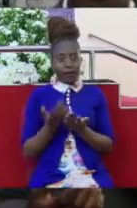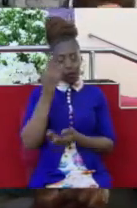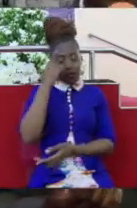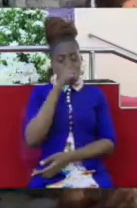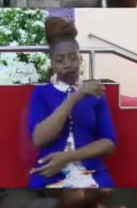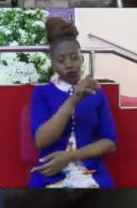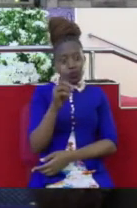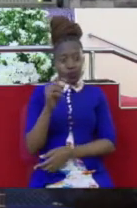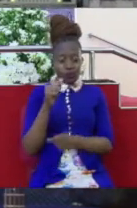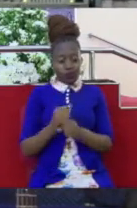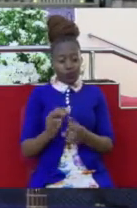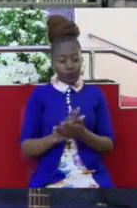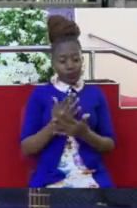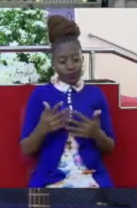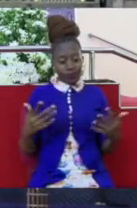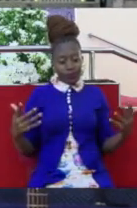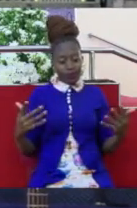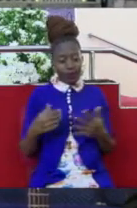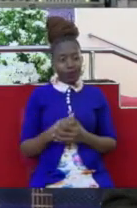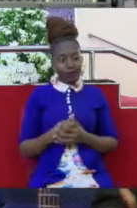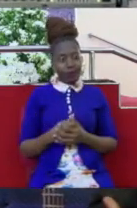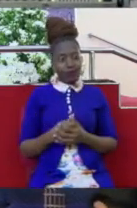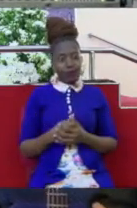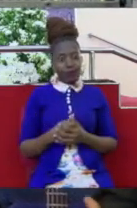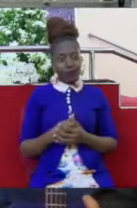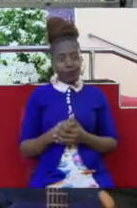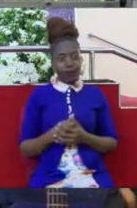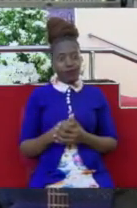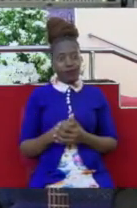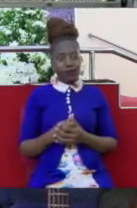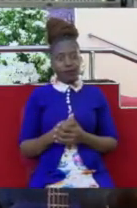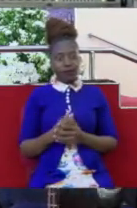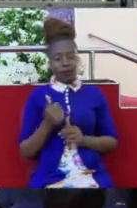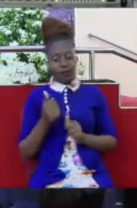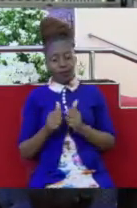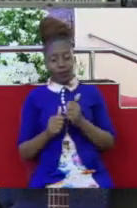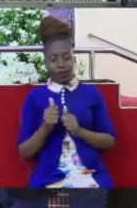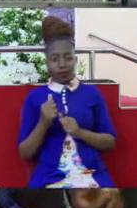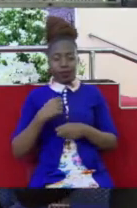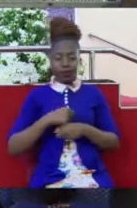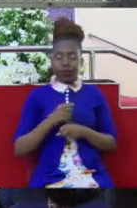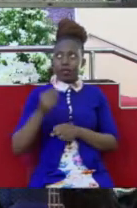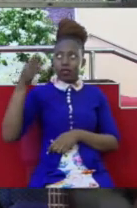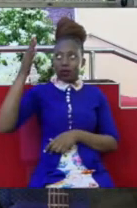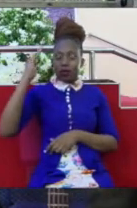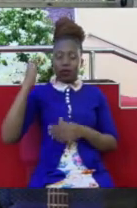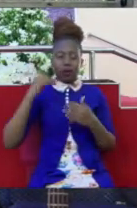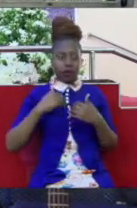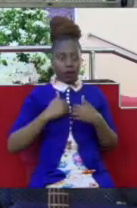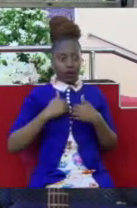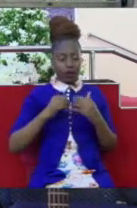do something ya wewe kufanya kitu that indebts God to you kila ambacho kinafanya Mungu awe na deni yako.